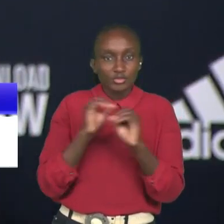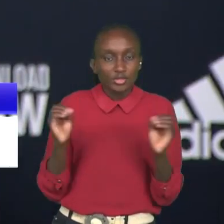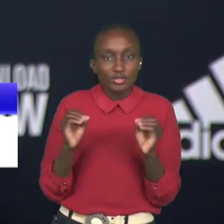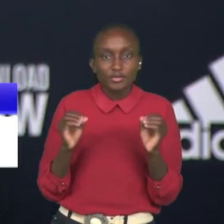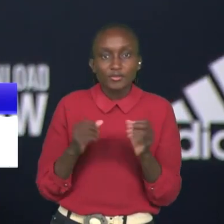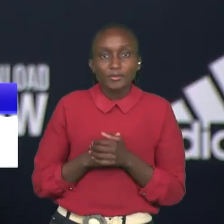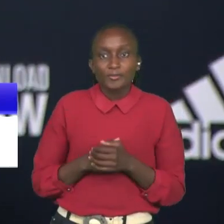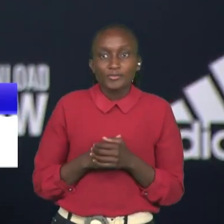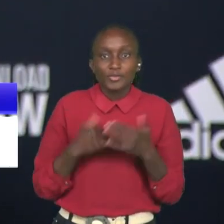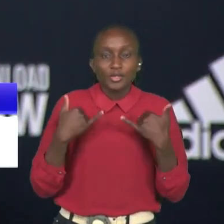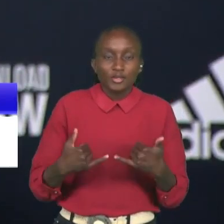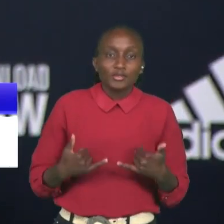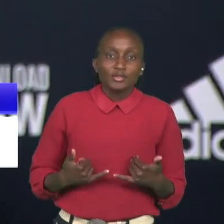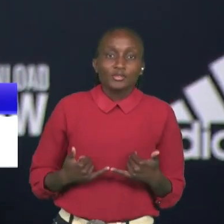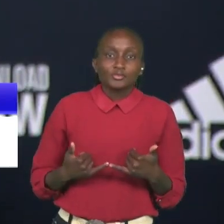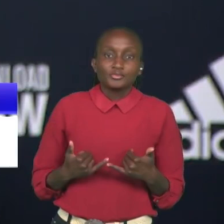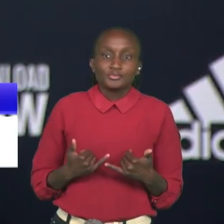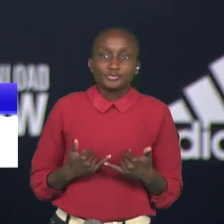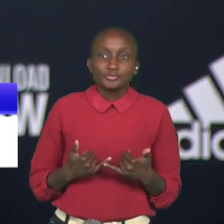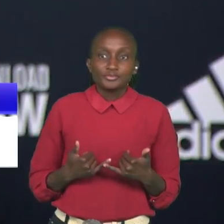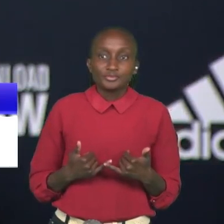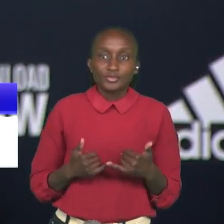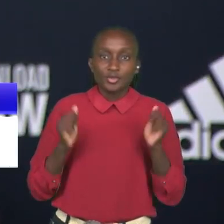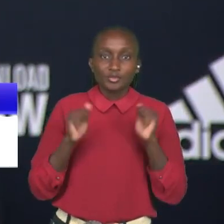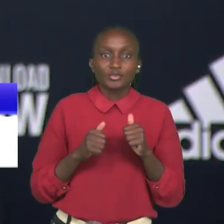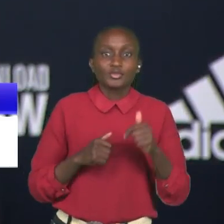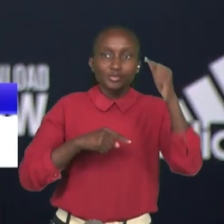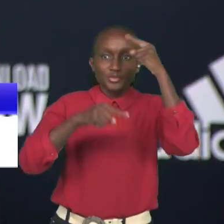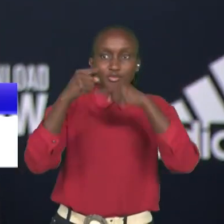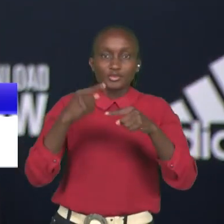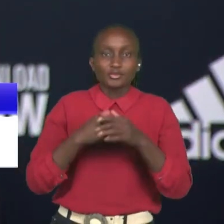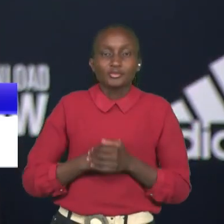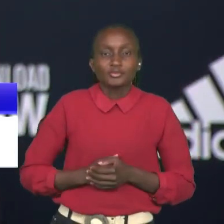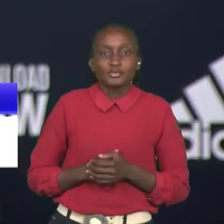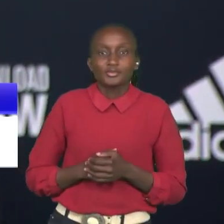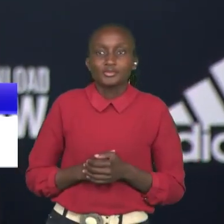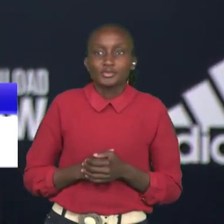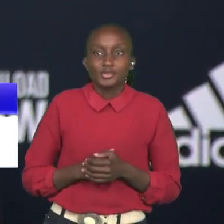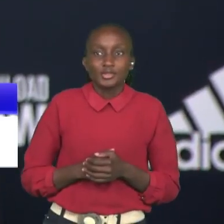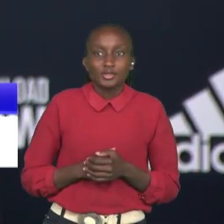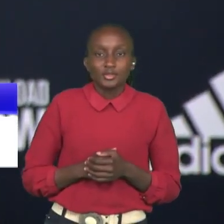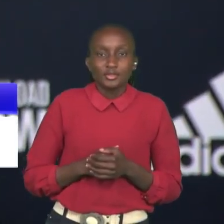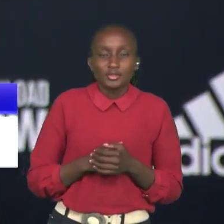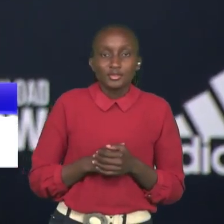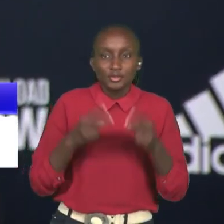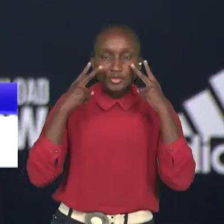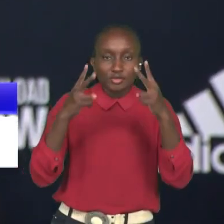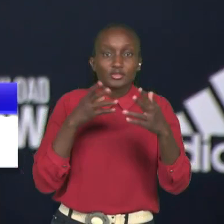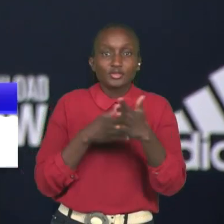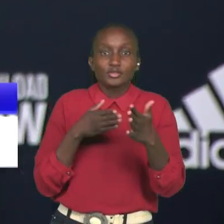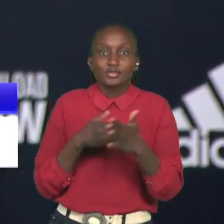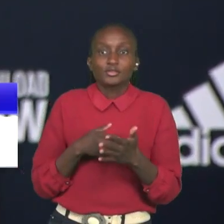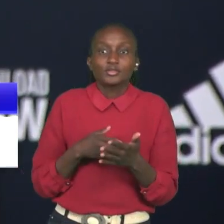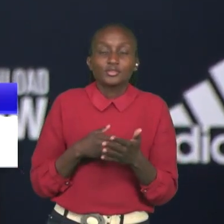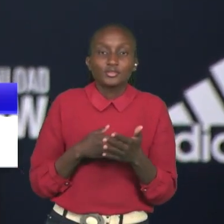desire. Now is, can we trust ourselves? Can we find that little, that composure? You can see against